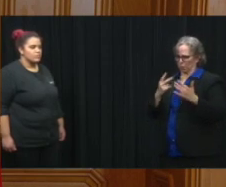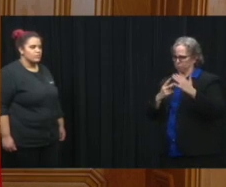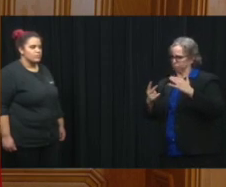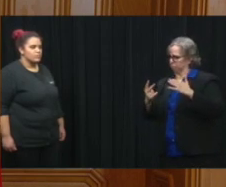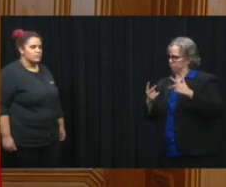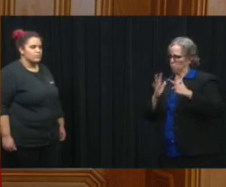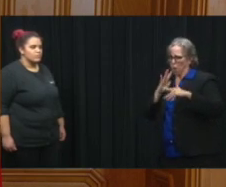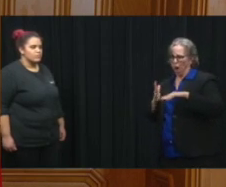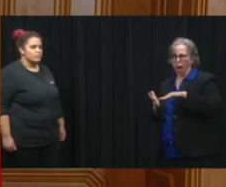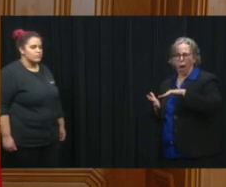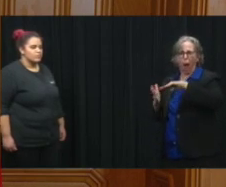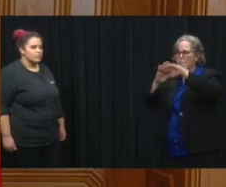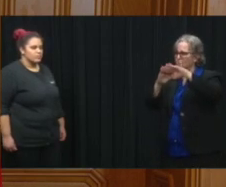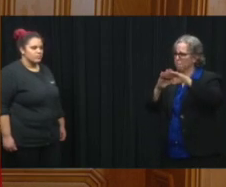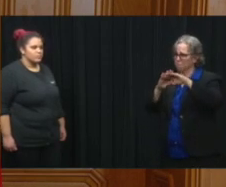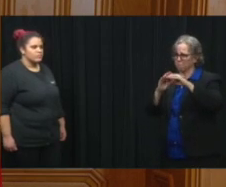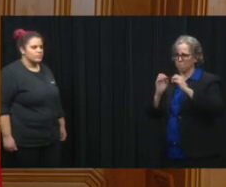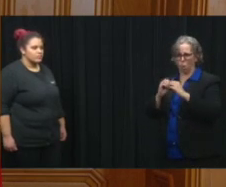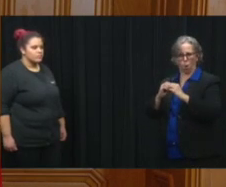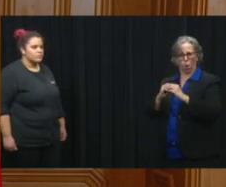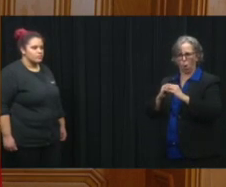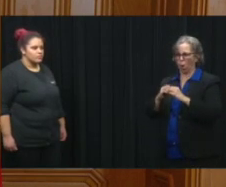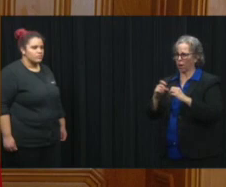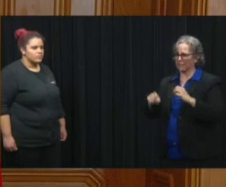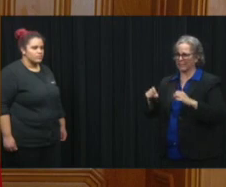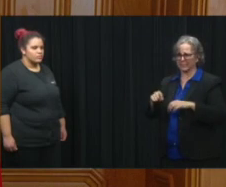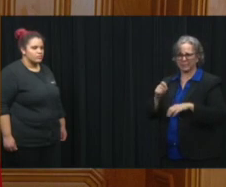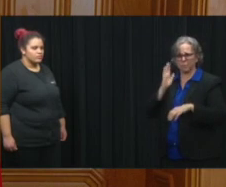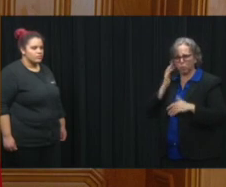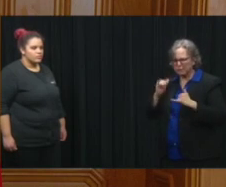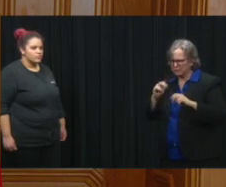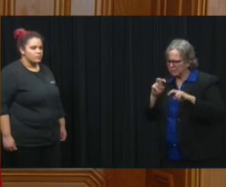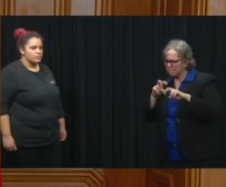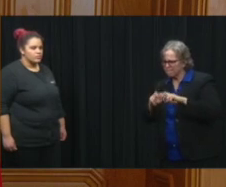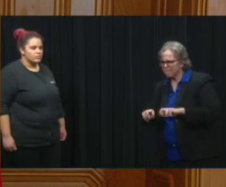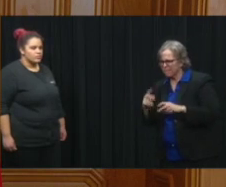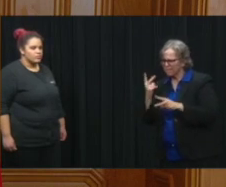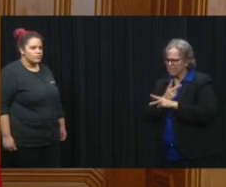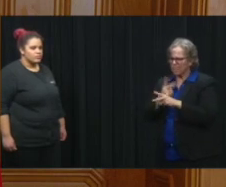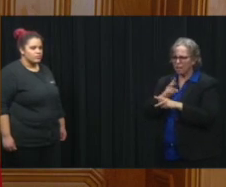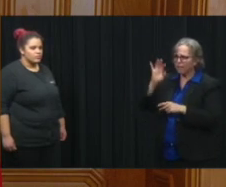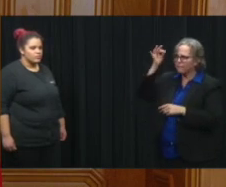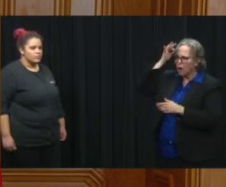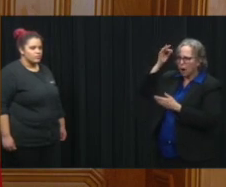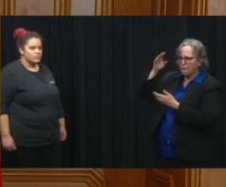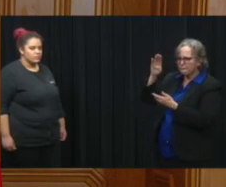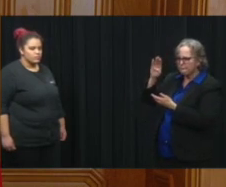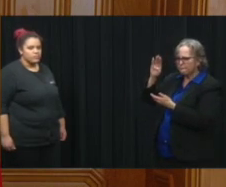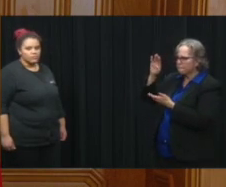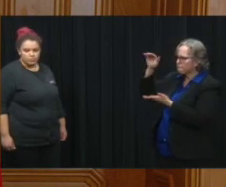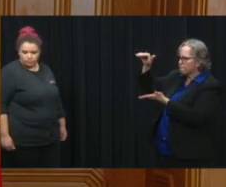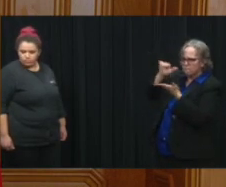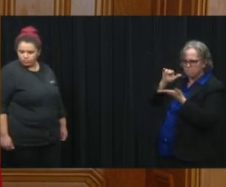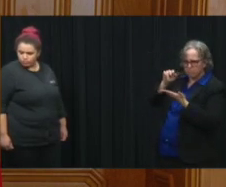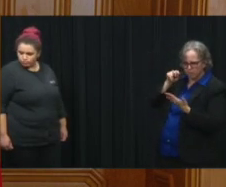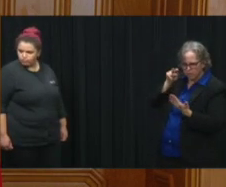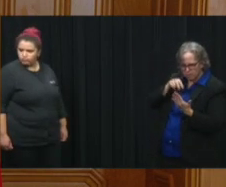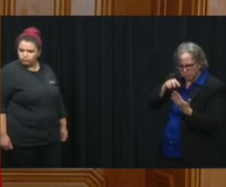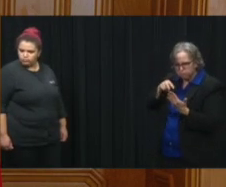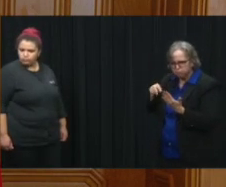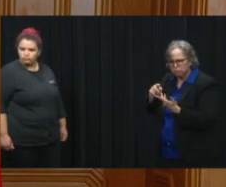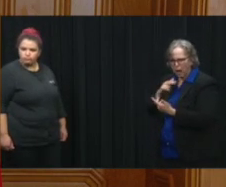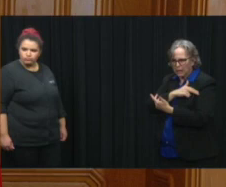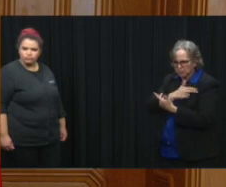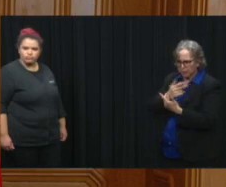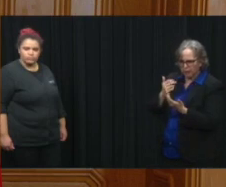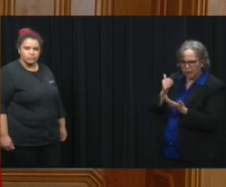still analyzing the federal bill. There is some assistance for hospitals in there. So I think we're going to have to see where